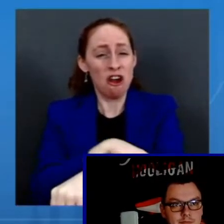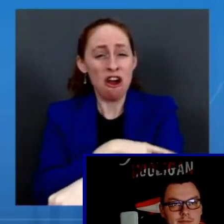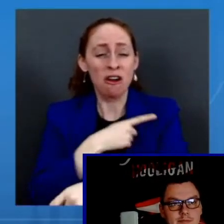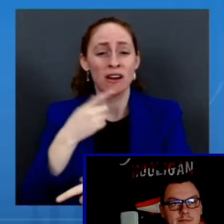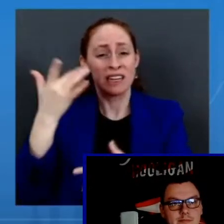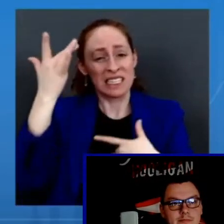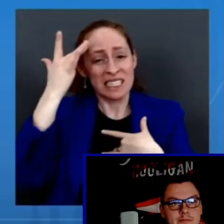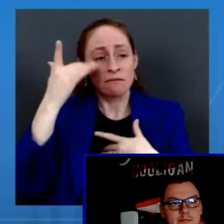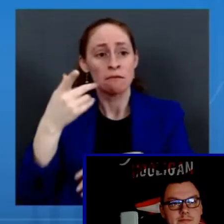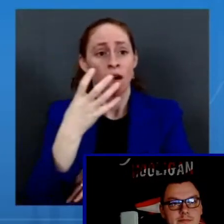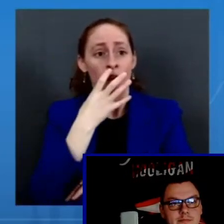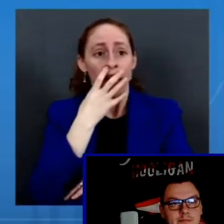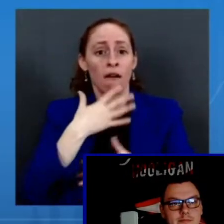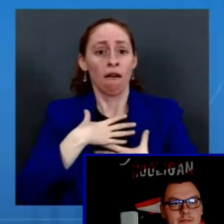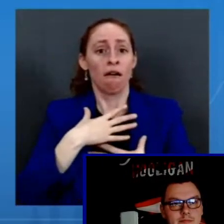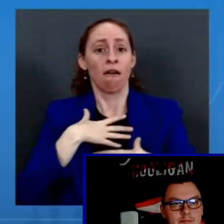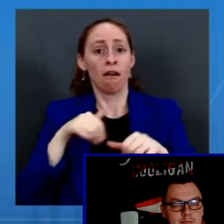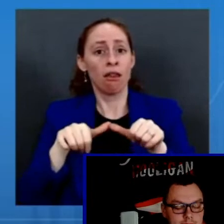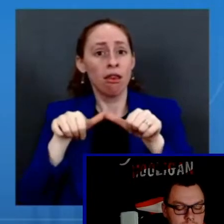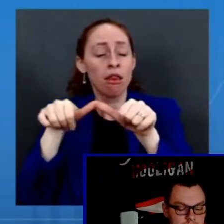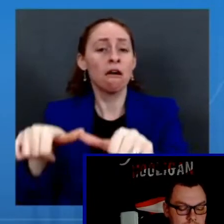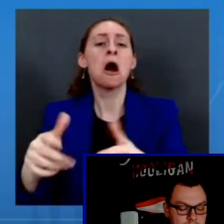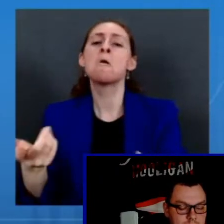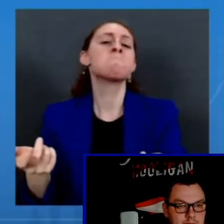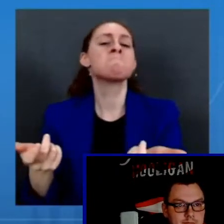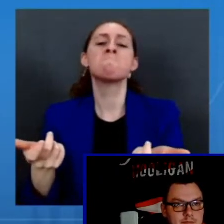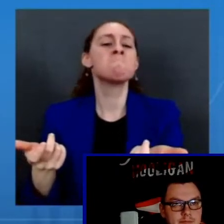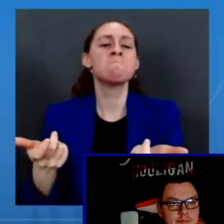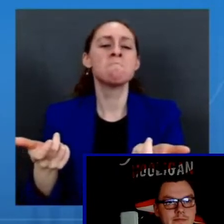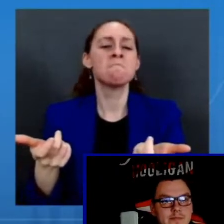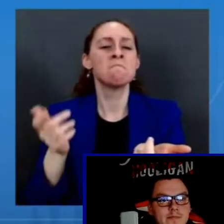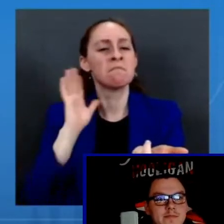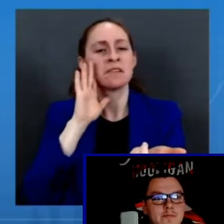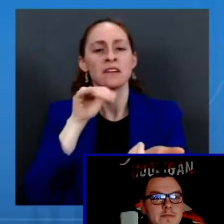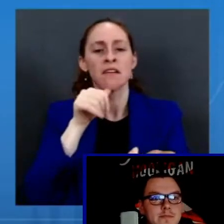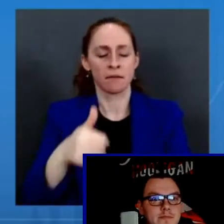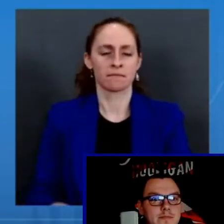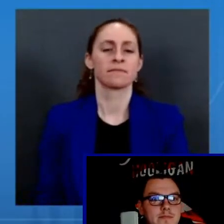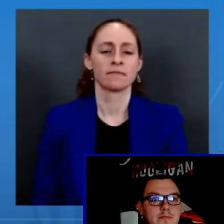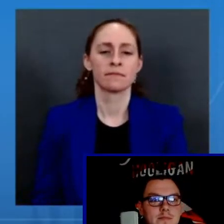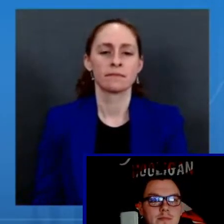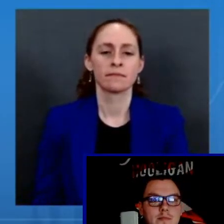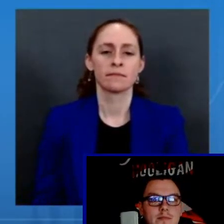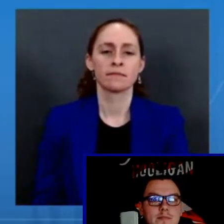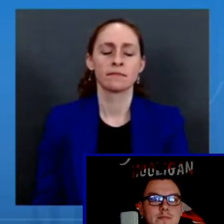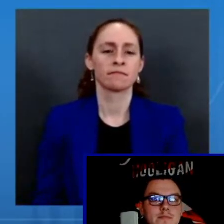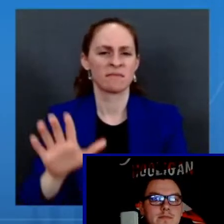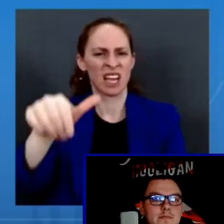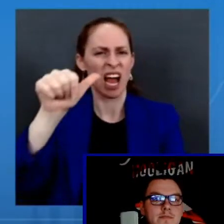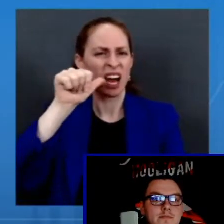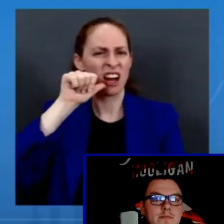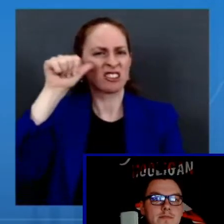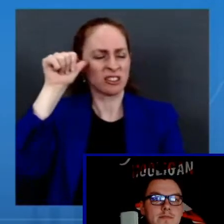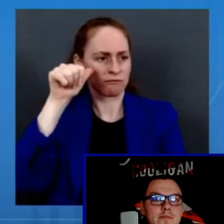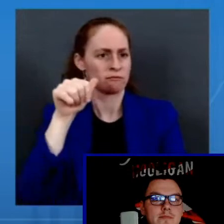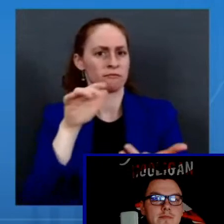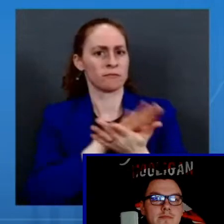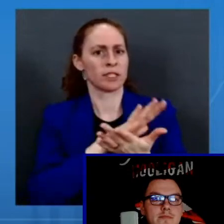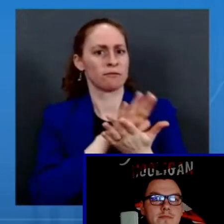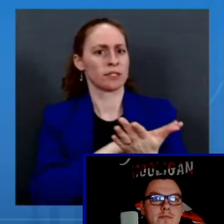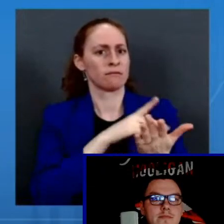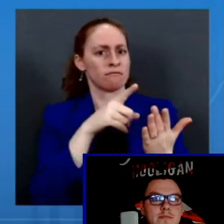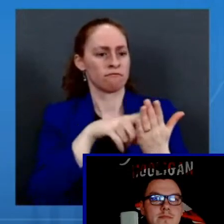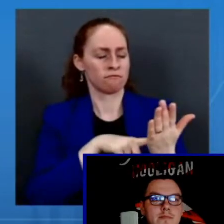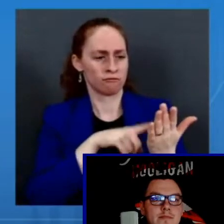literally yesterday, there was another paper that came out from Scotland, which appears to validate and